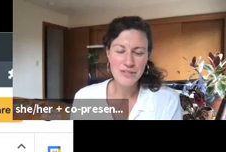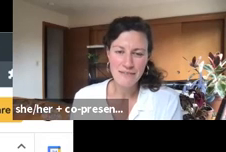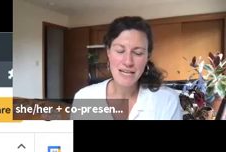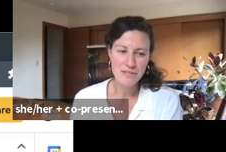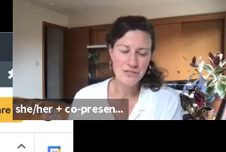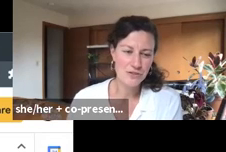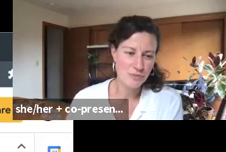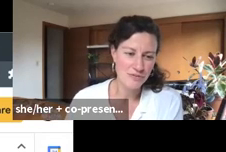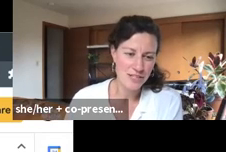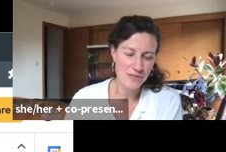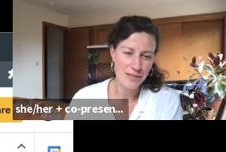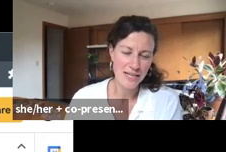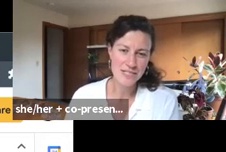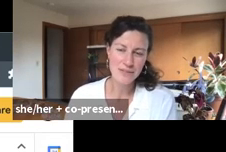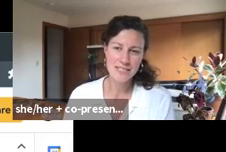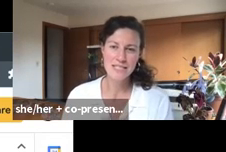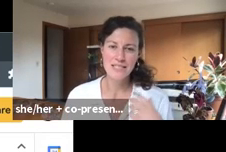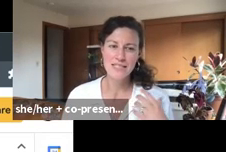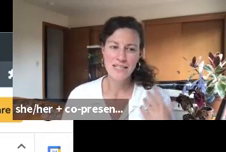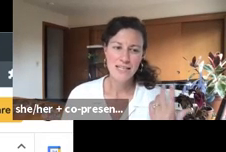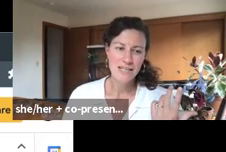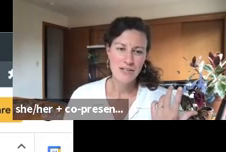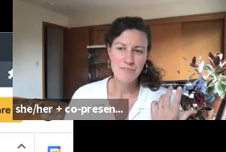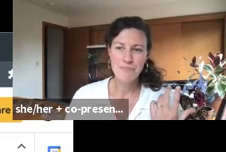we don't really have time to do the group reflection, but I just wanted to